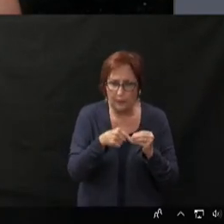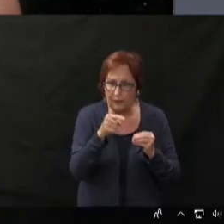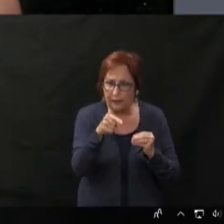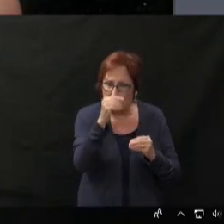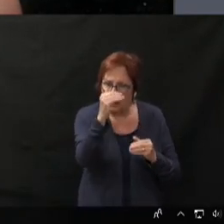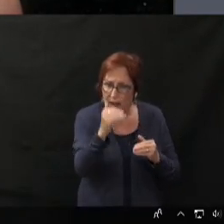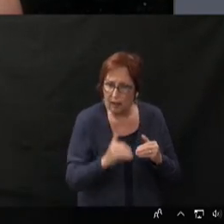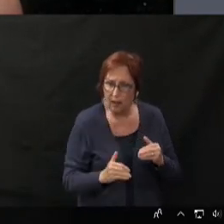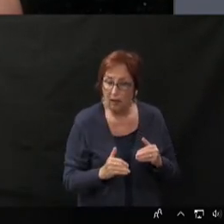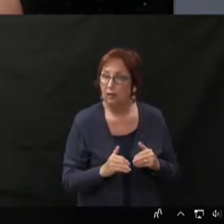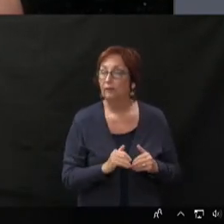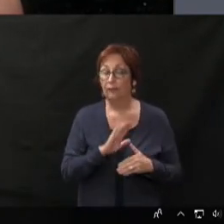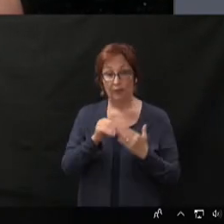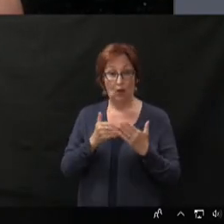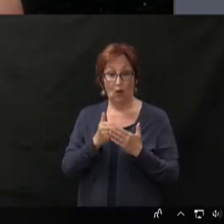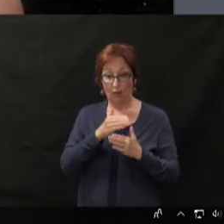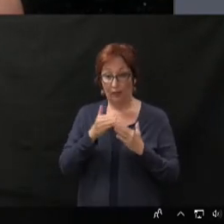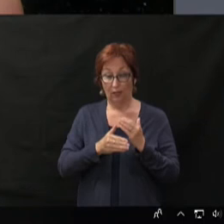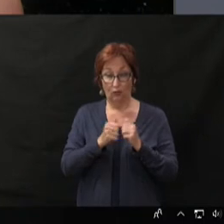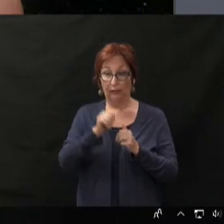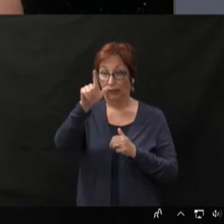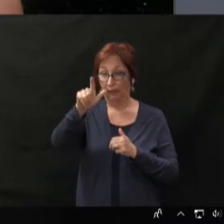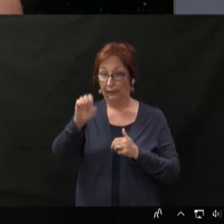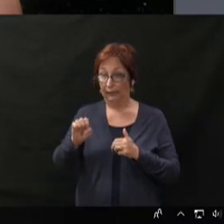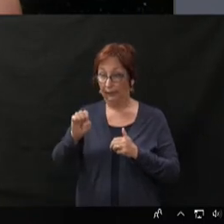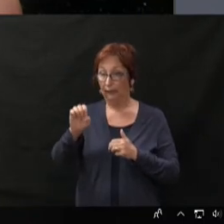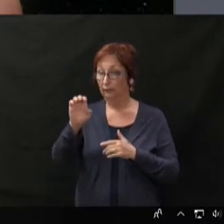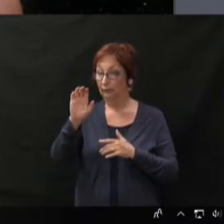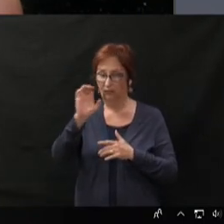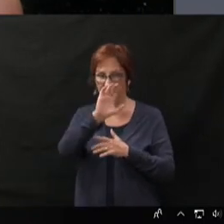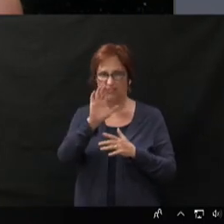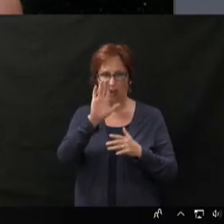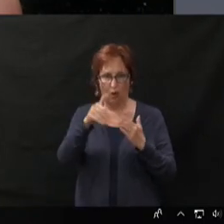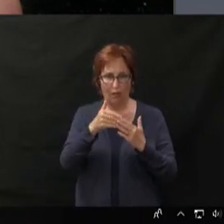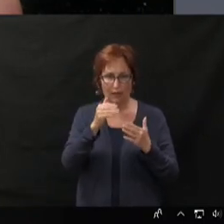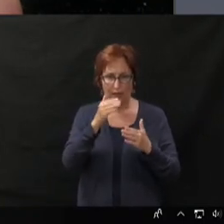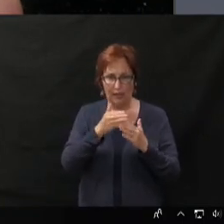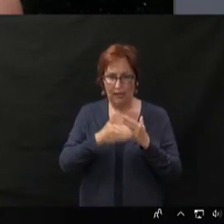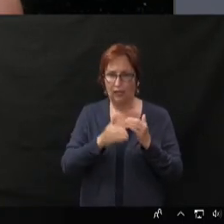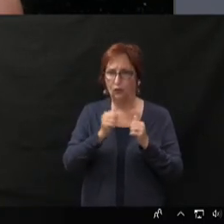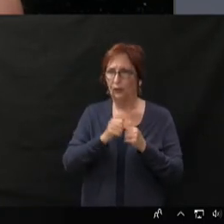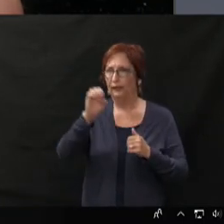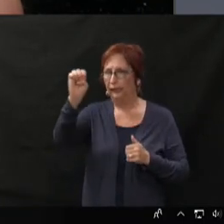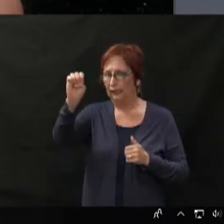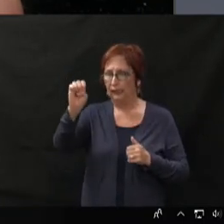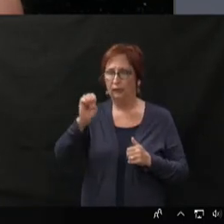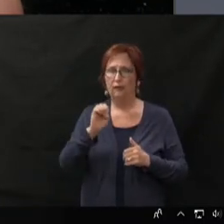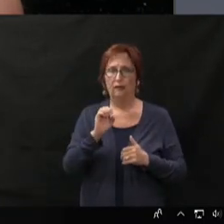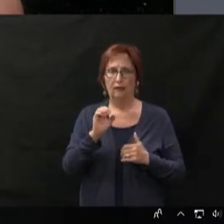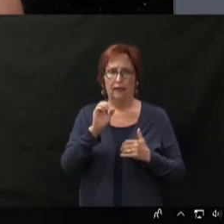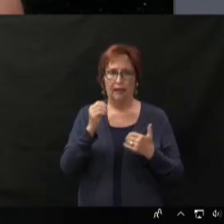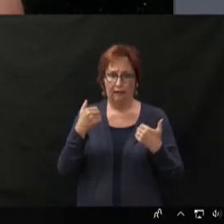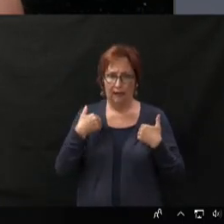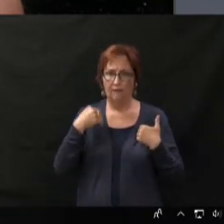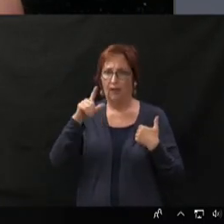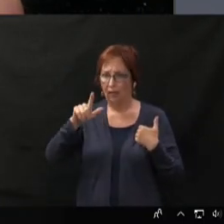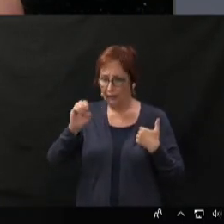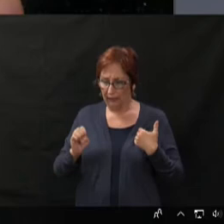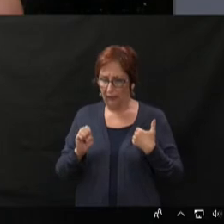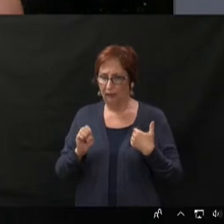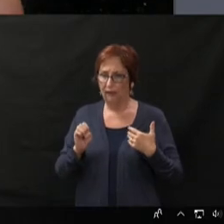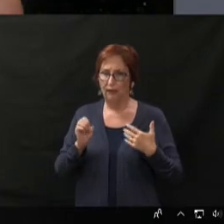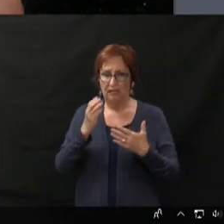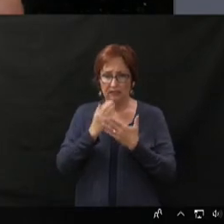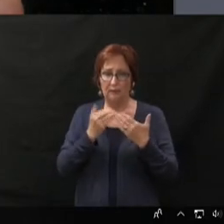well, they all end in E, and they all have an L-E and then some other consonant before it. And I said,